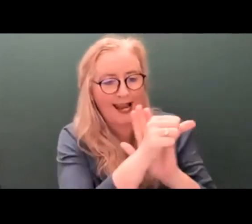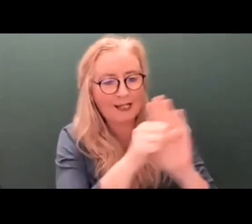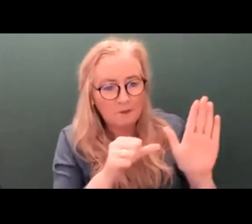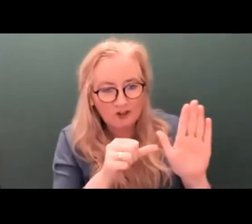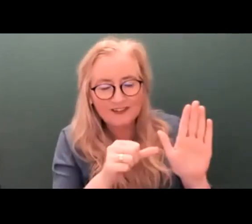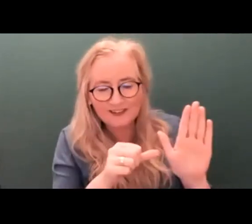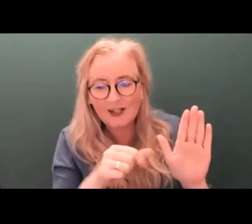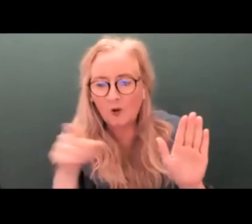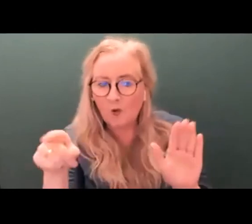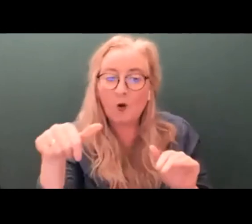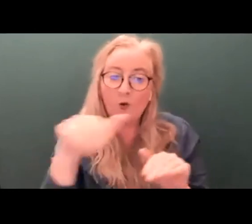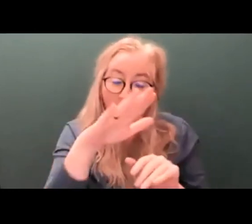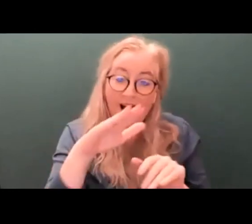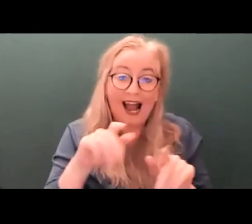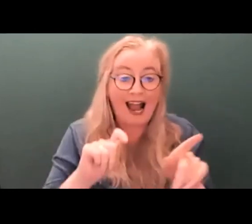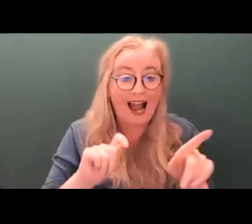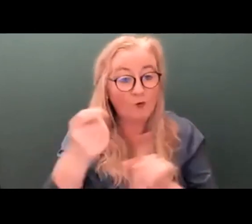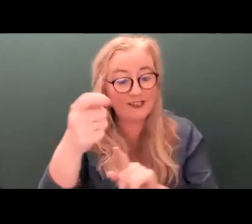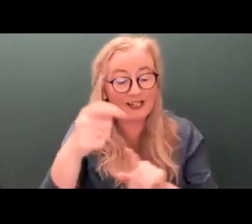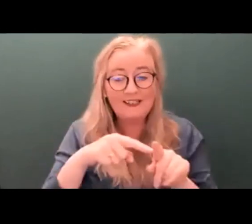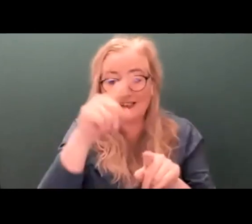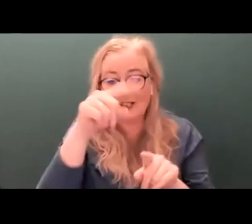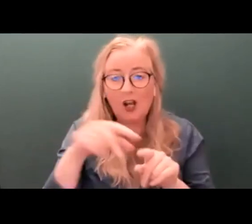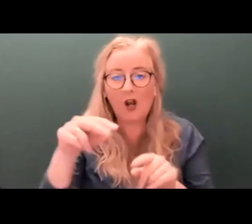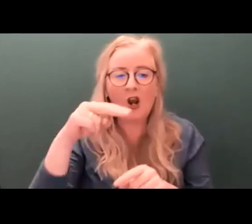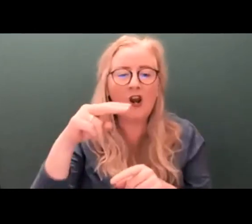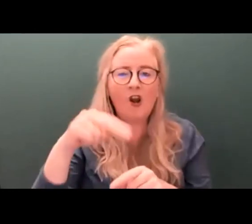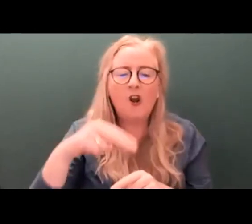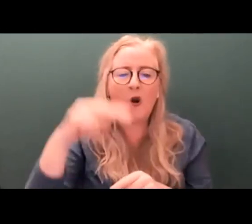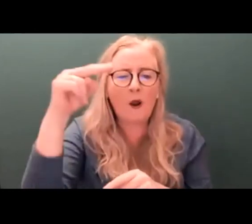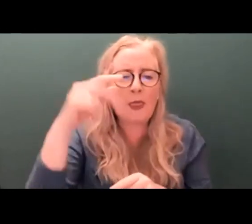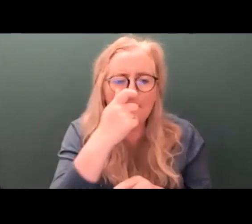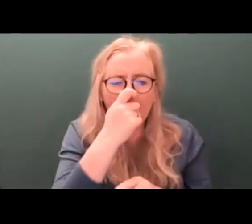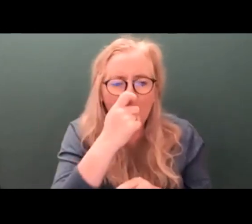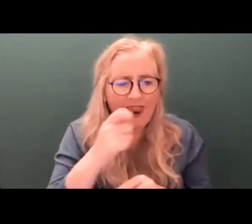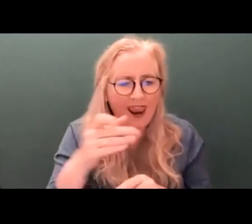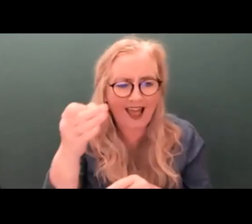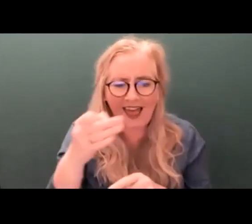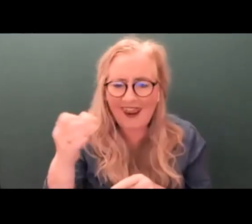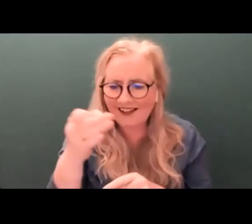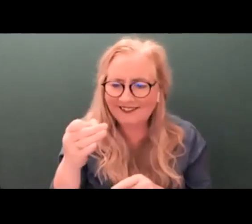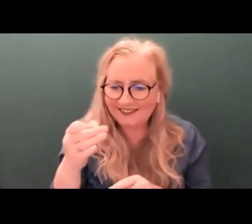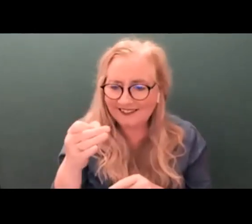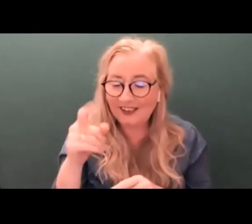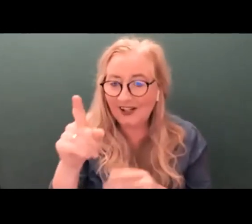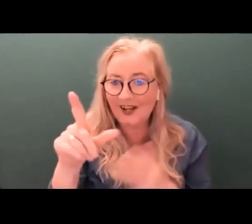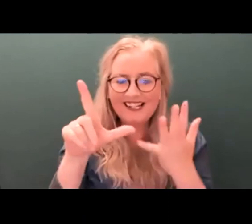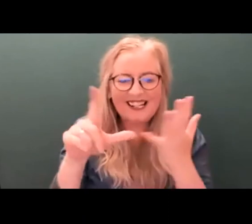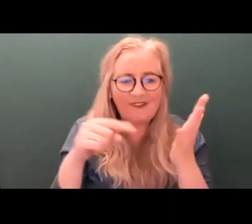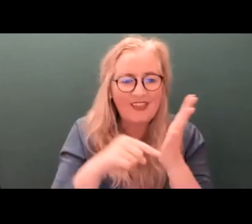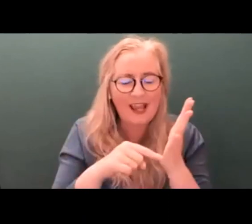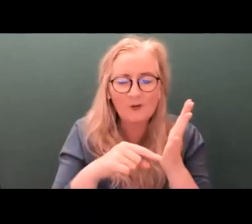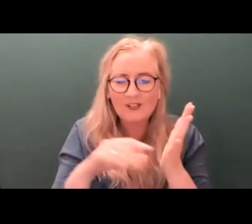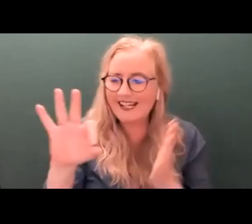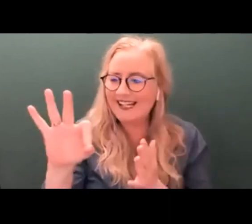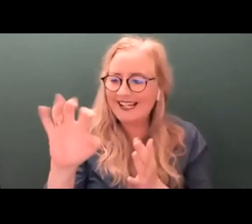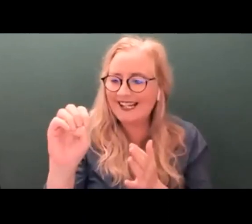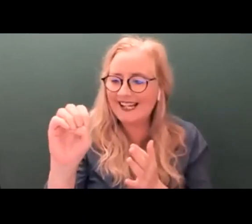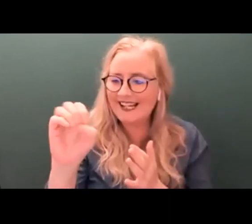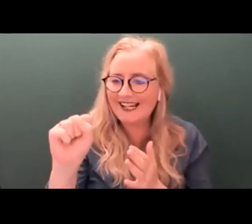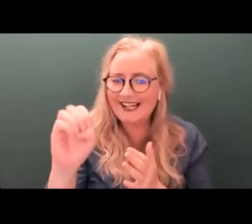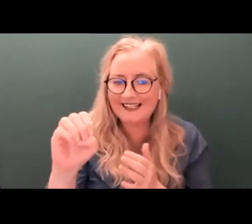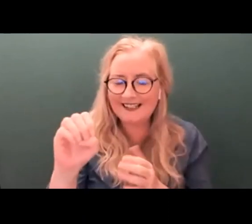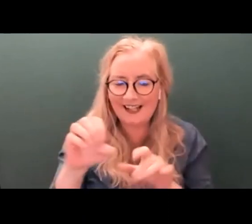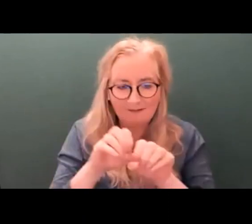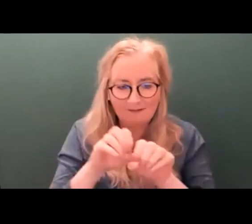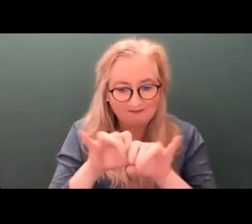out on an outing, which we did to North Bull Island. There was 7000 geese probably out in the mudflats there feeding